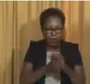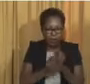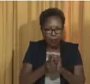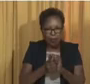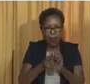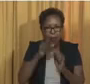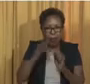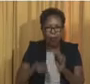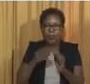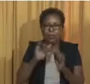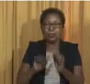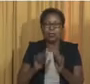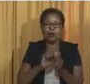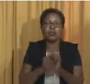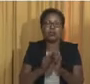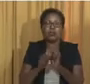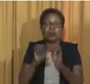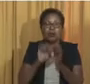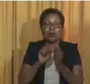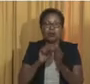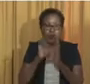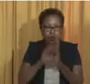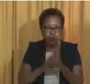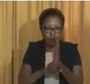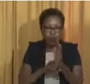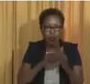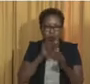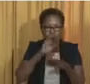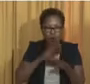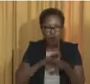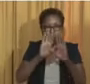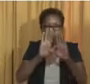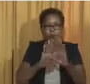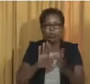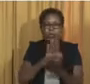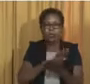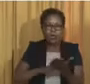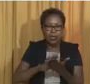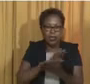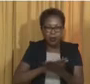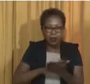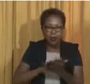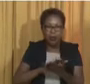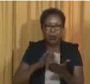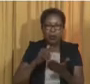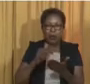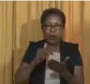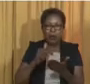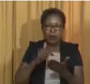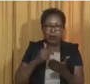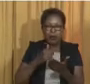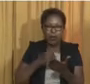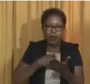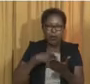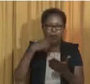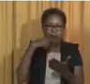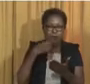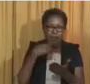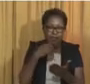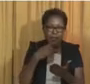on substantive grounds. I have recited or restated